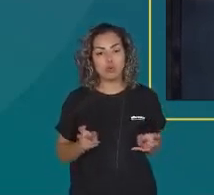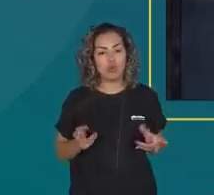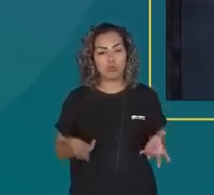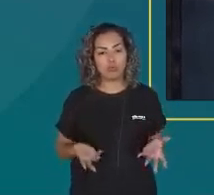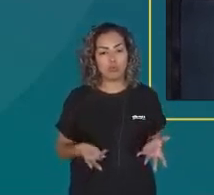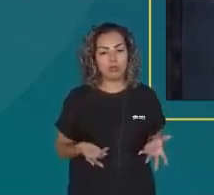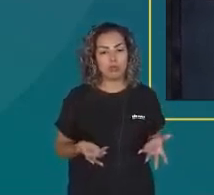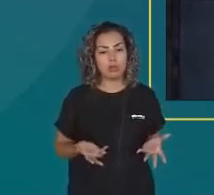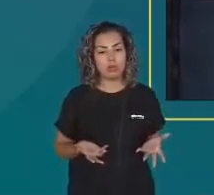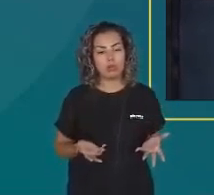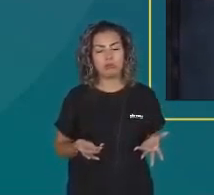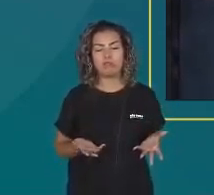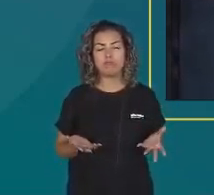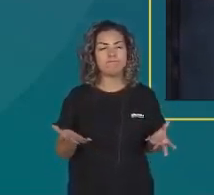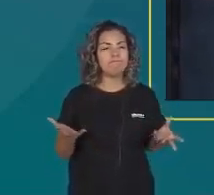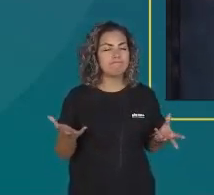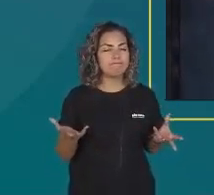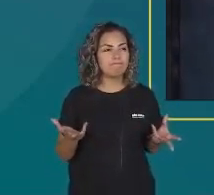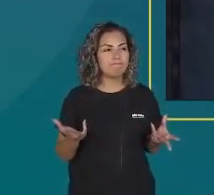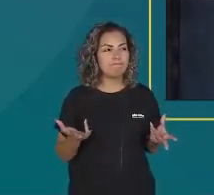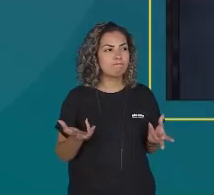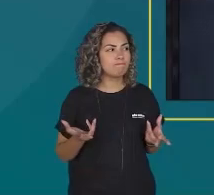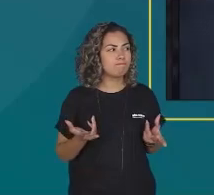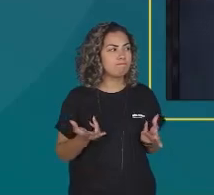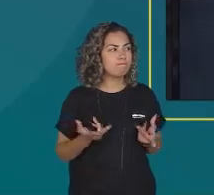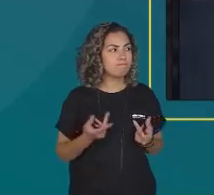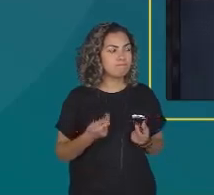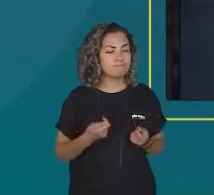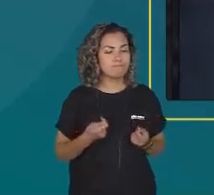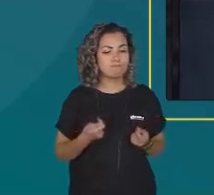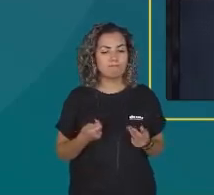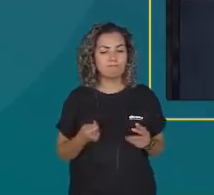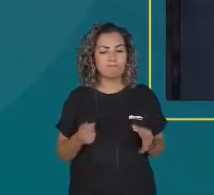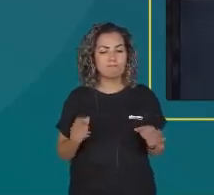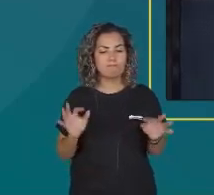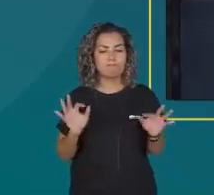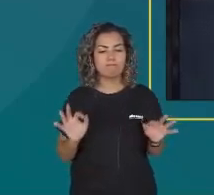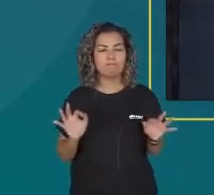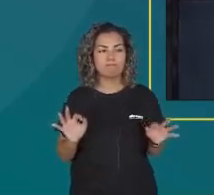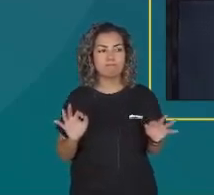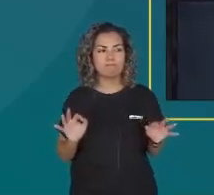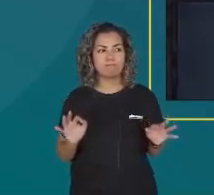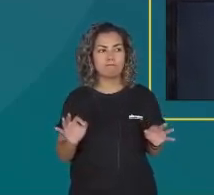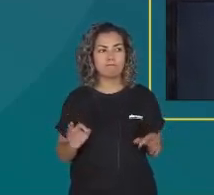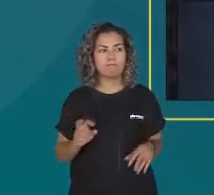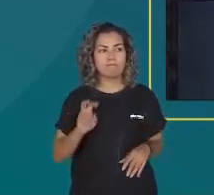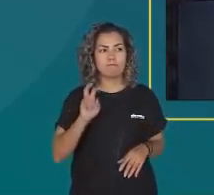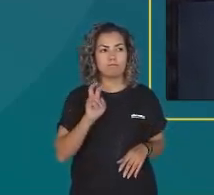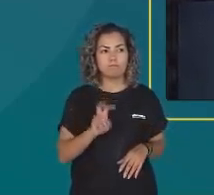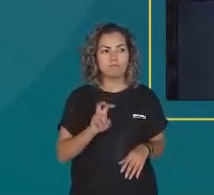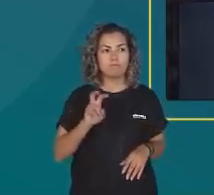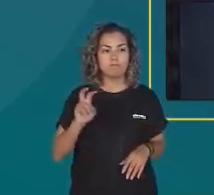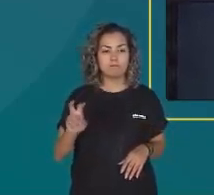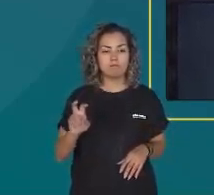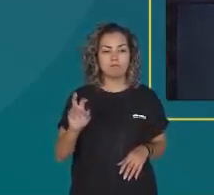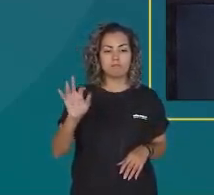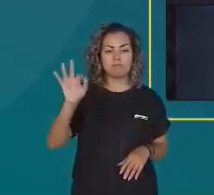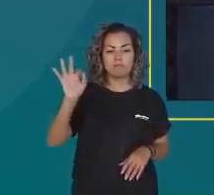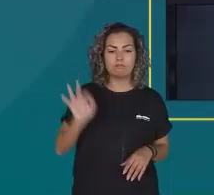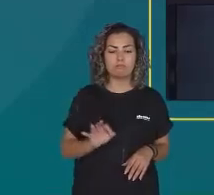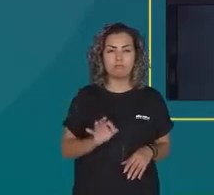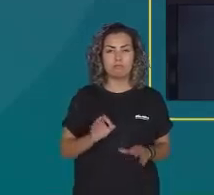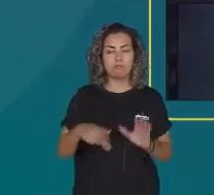mentioned. The experts tell us that 55% of global GDP, equivalent to an